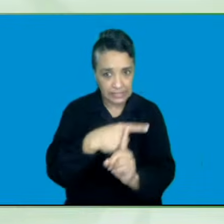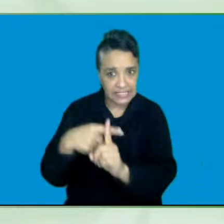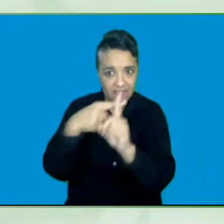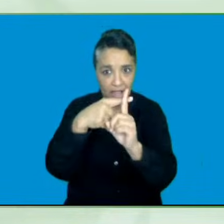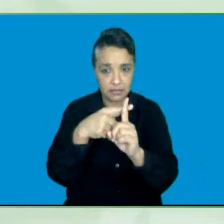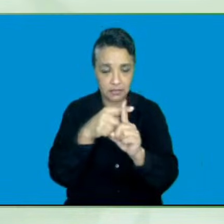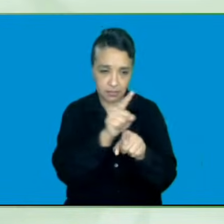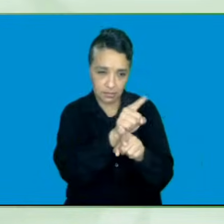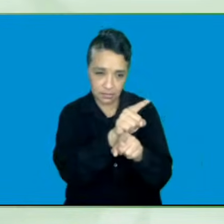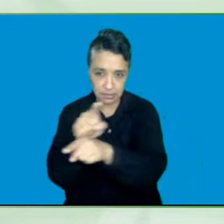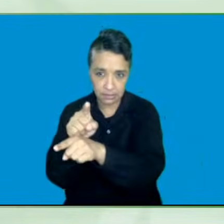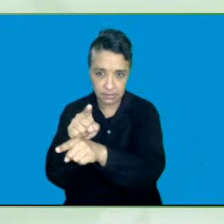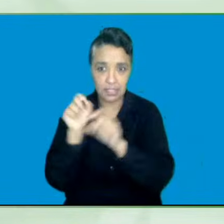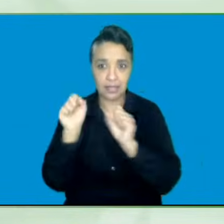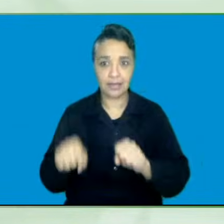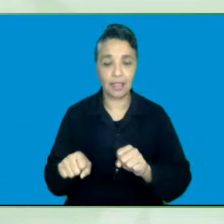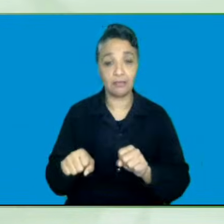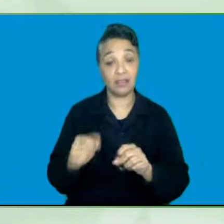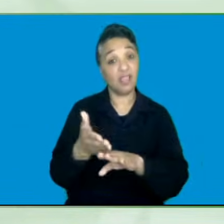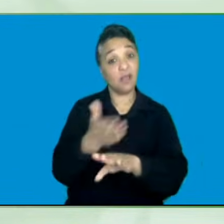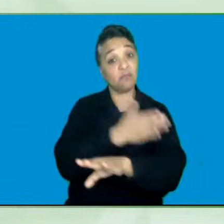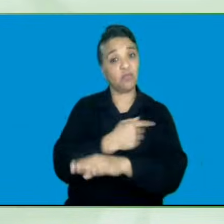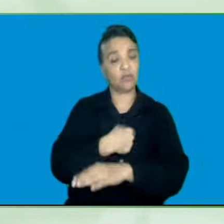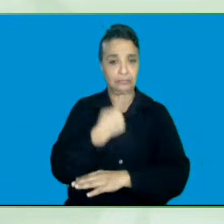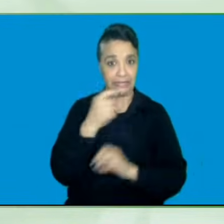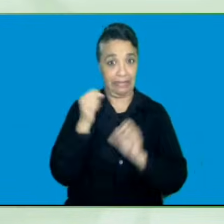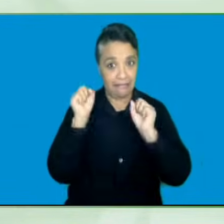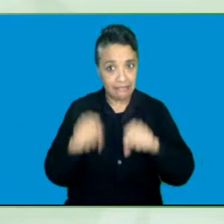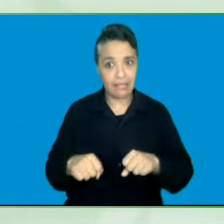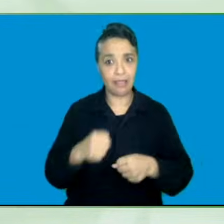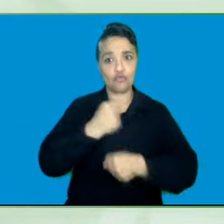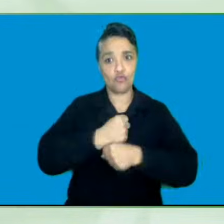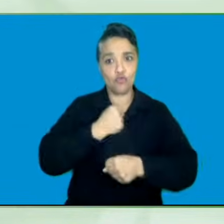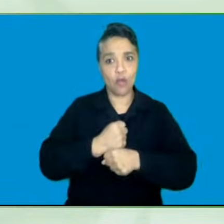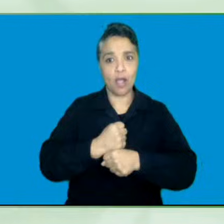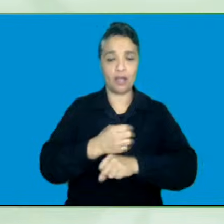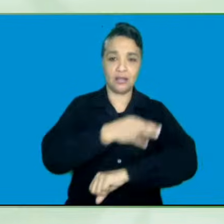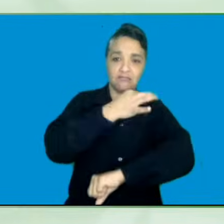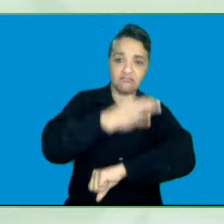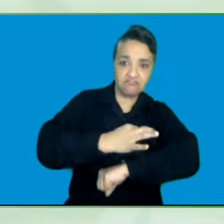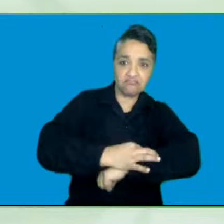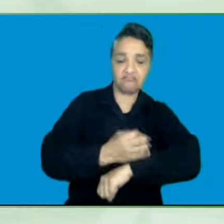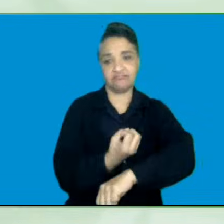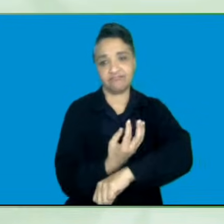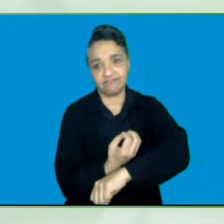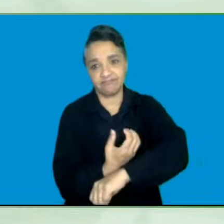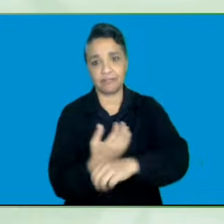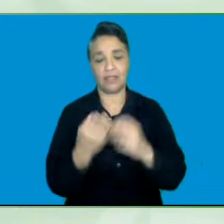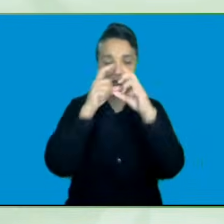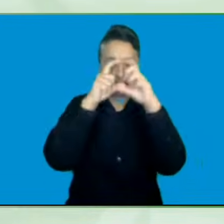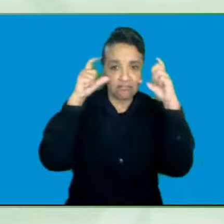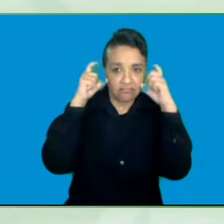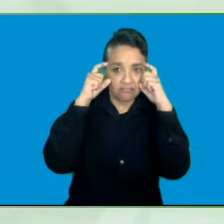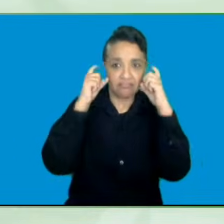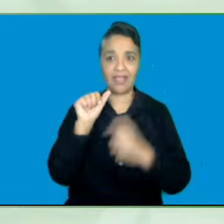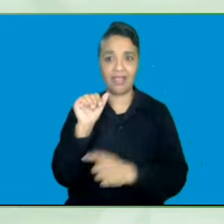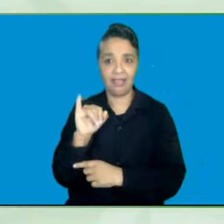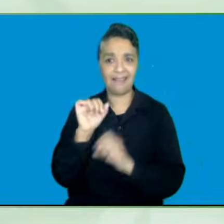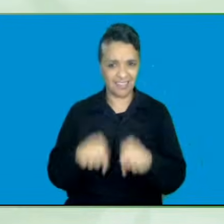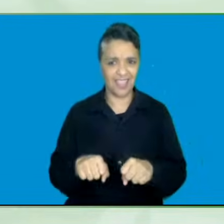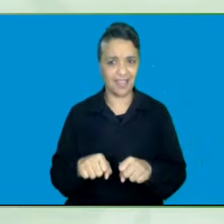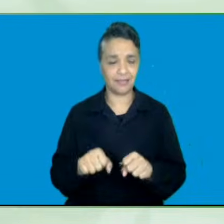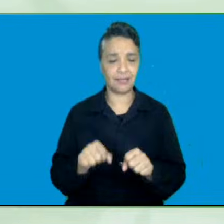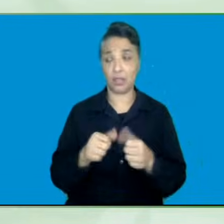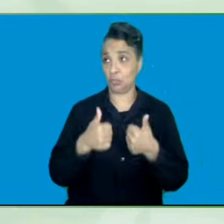mentioned earlier the possibility of having AI-related wearables or augmented reality, for example. These could be really useful,